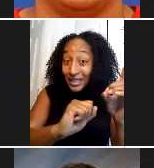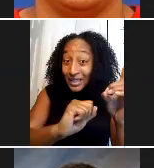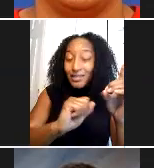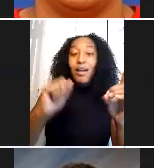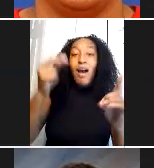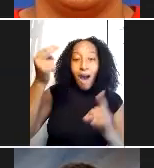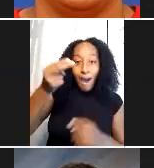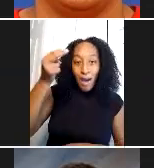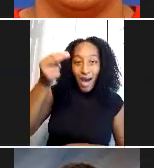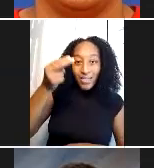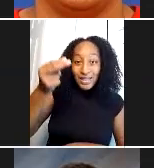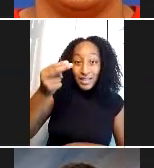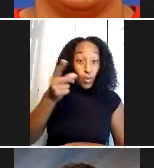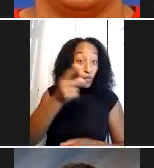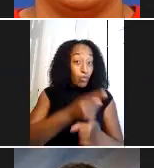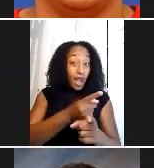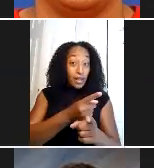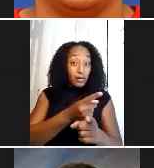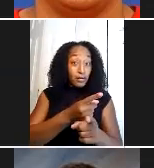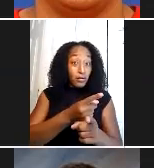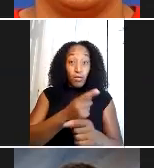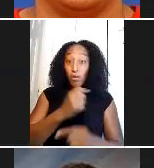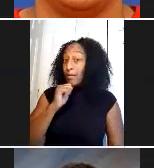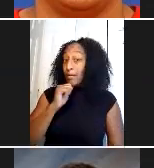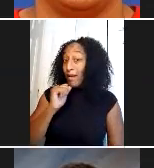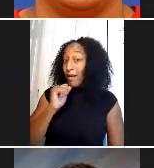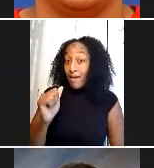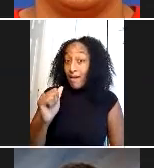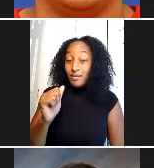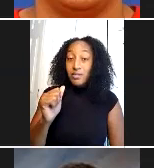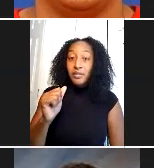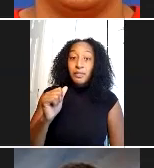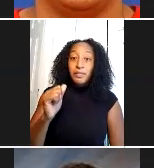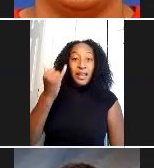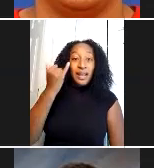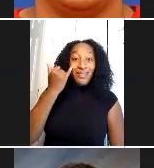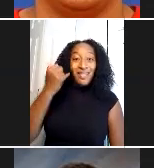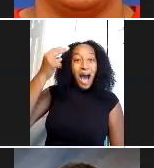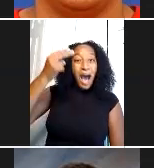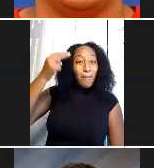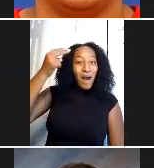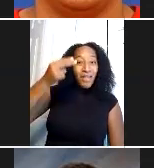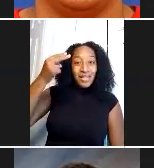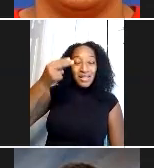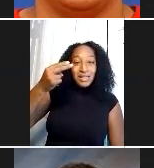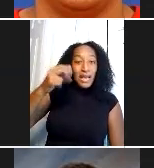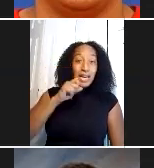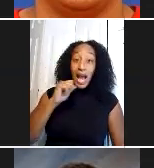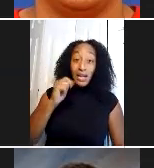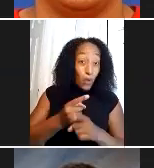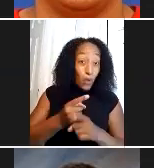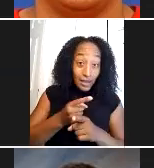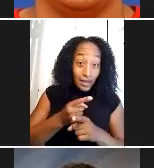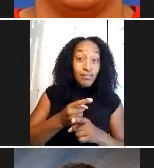if the hypothesis is not correct, the scientist has to figure out, how do I need to modify